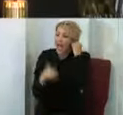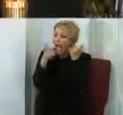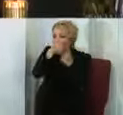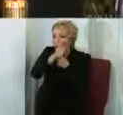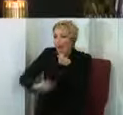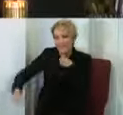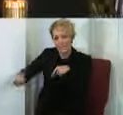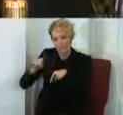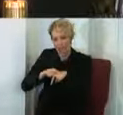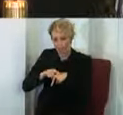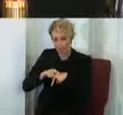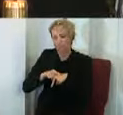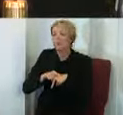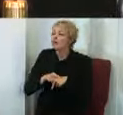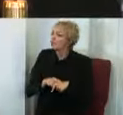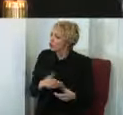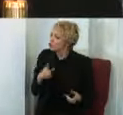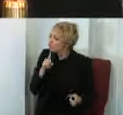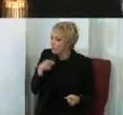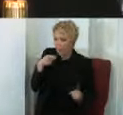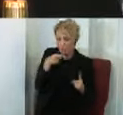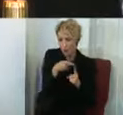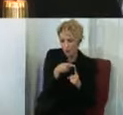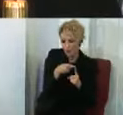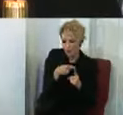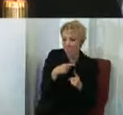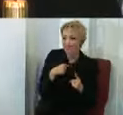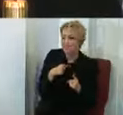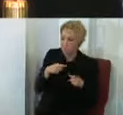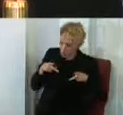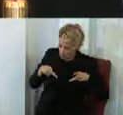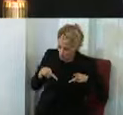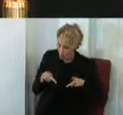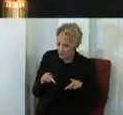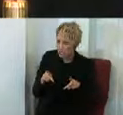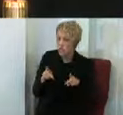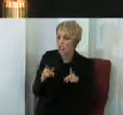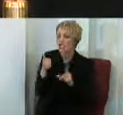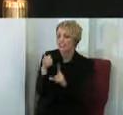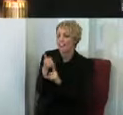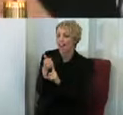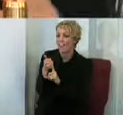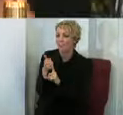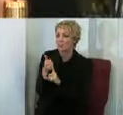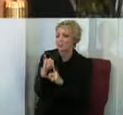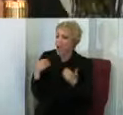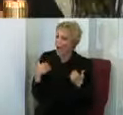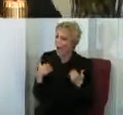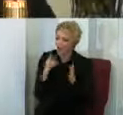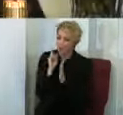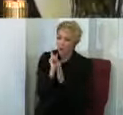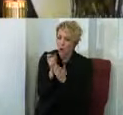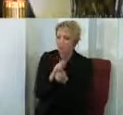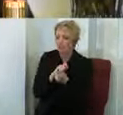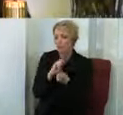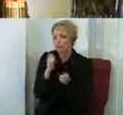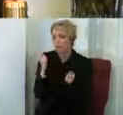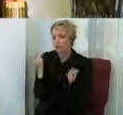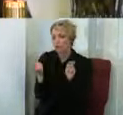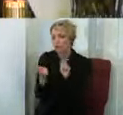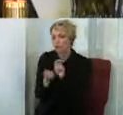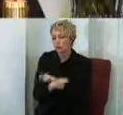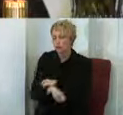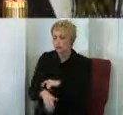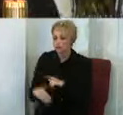is about giving yourself permission to have a moment of transformation, to be reminded in a tangible form